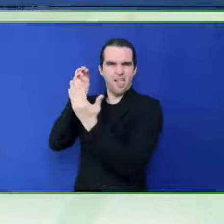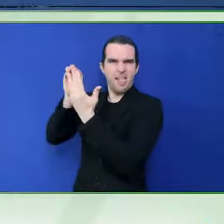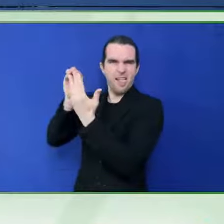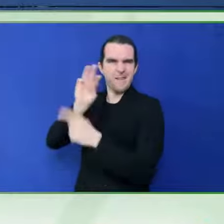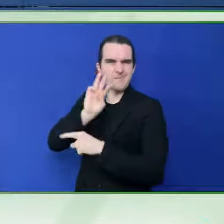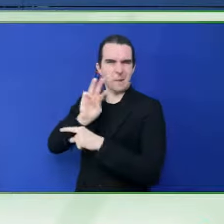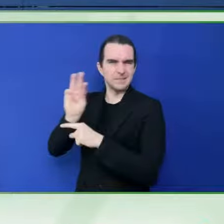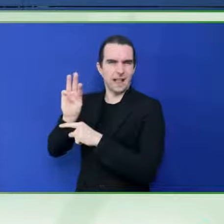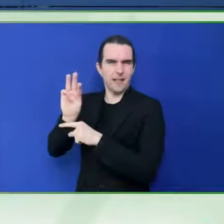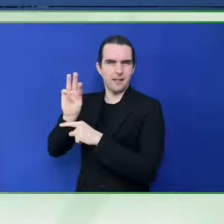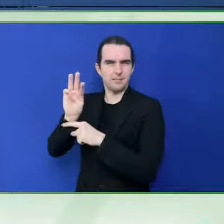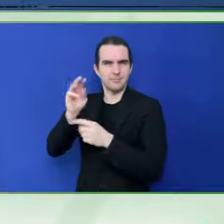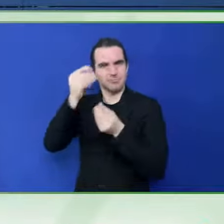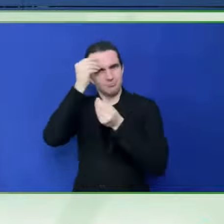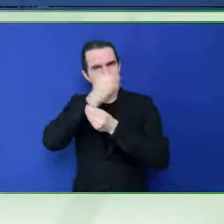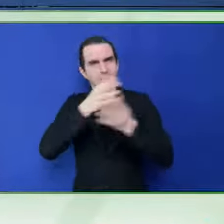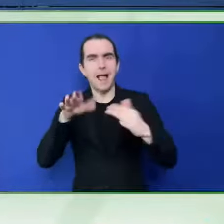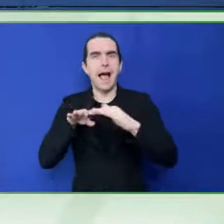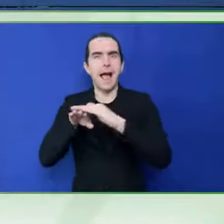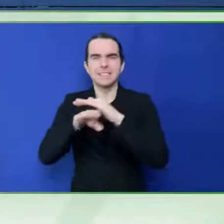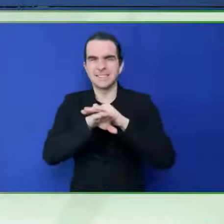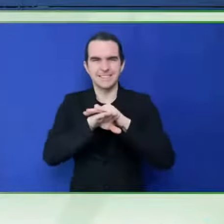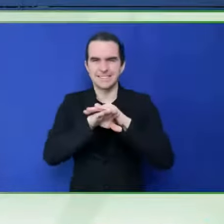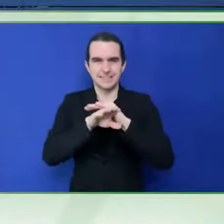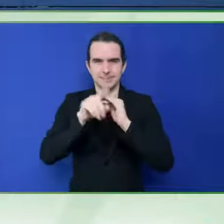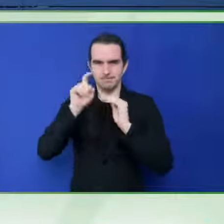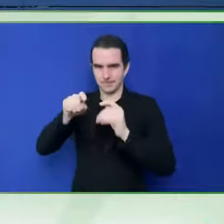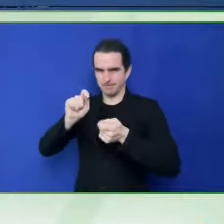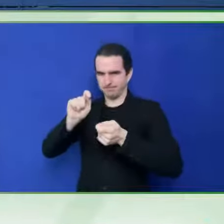Not to say it's the right thing to do.